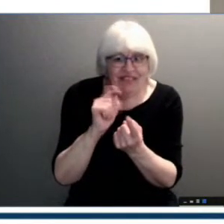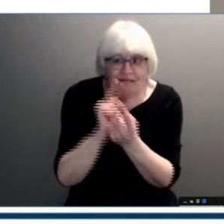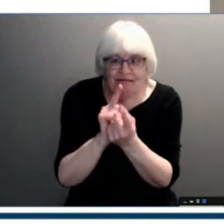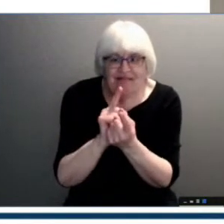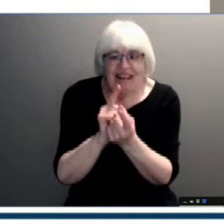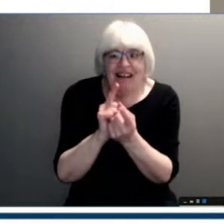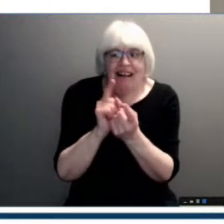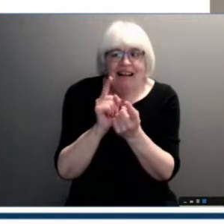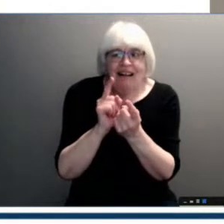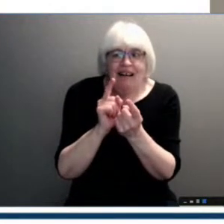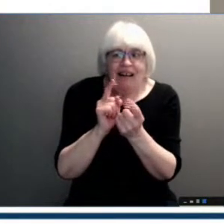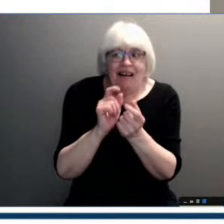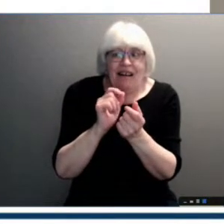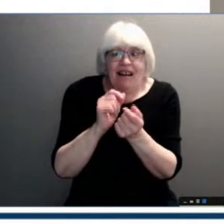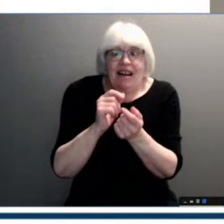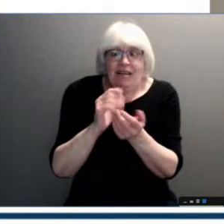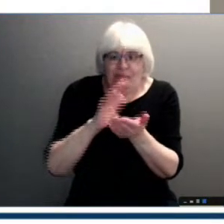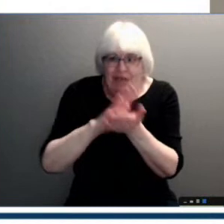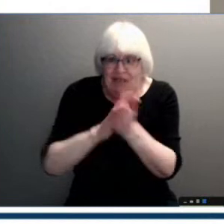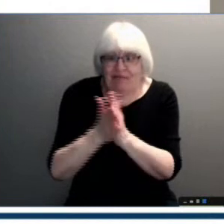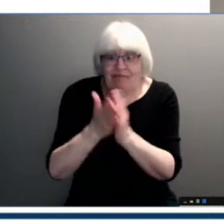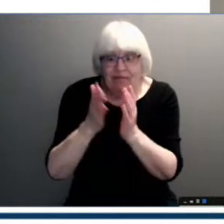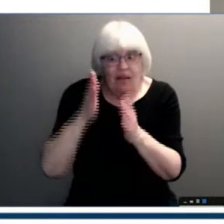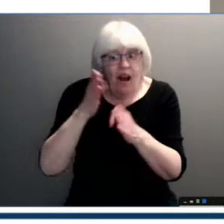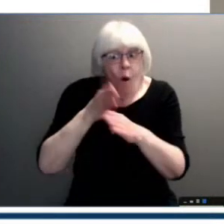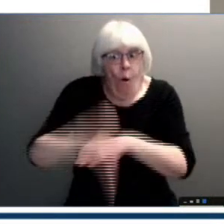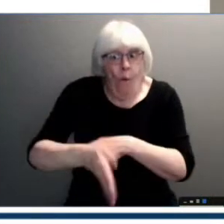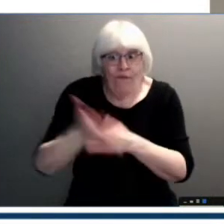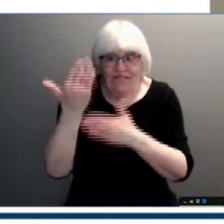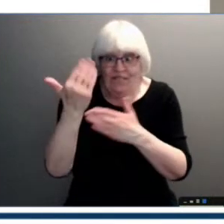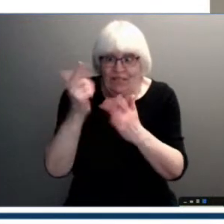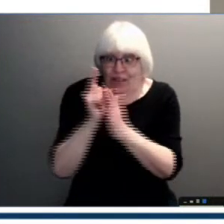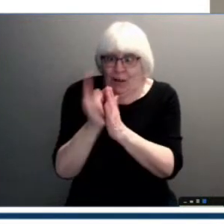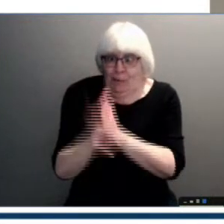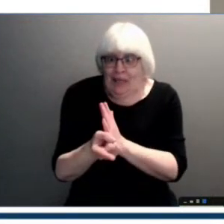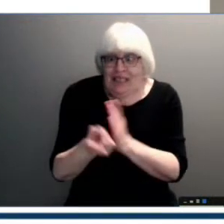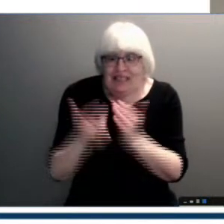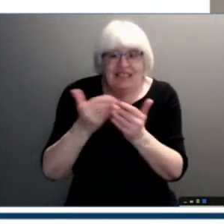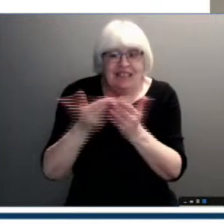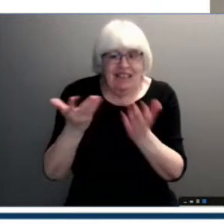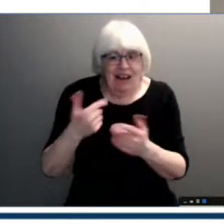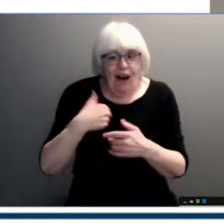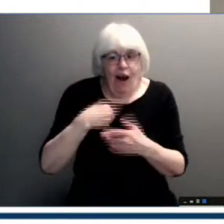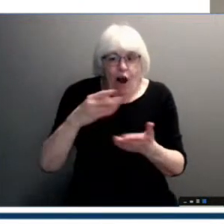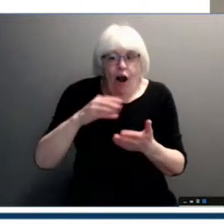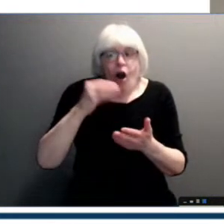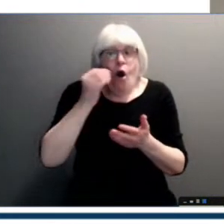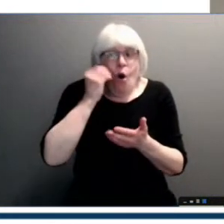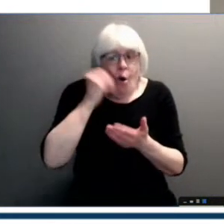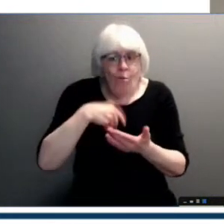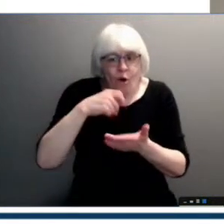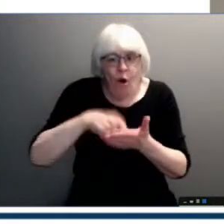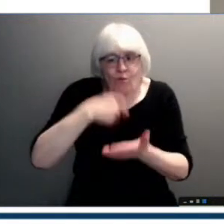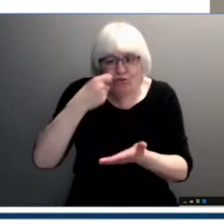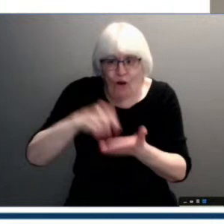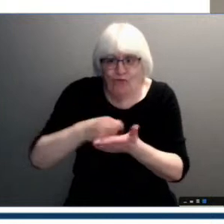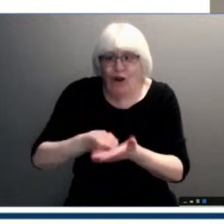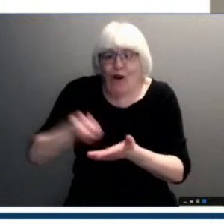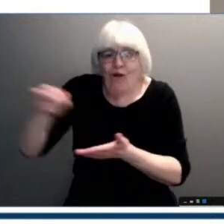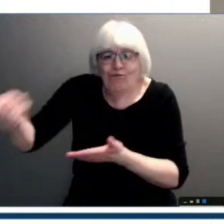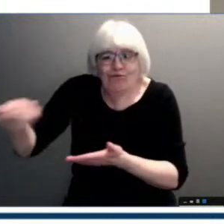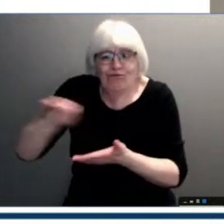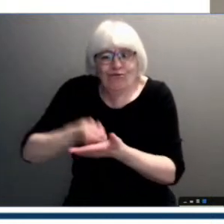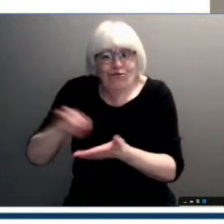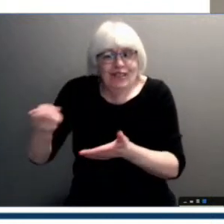You may shared cutlery or dishes with the person coughed or sneezed on you or near you, and